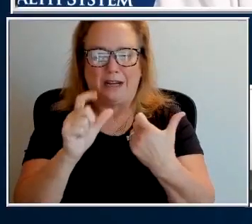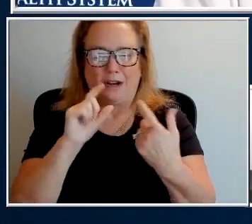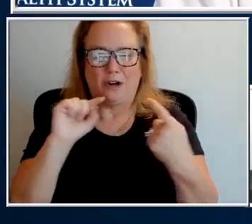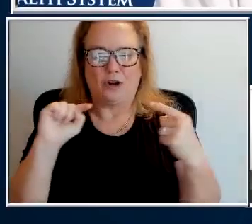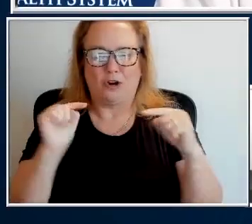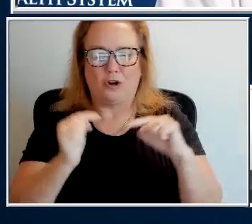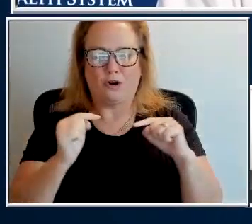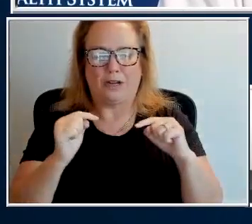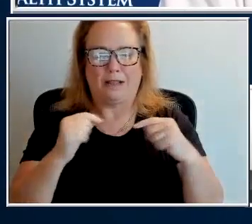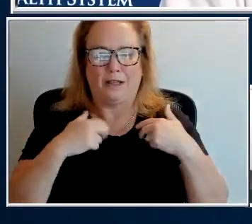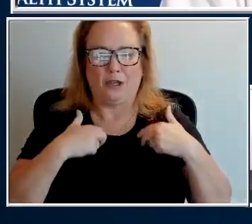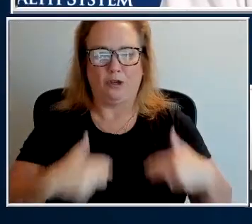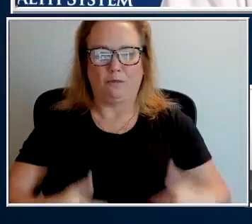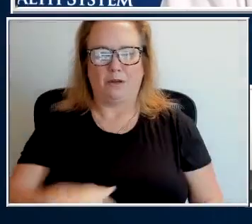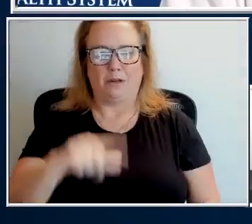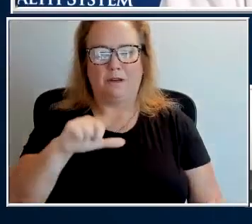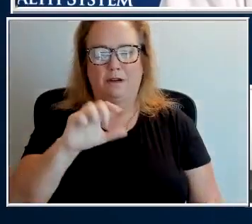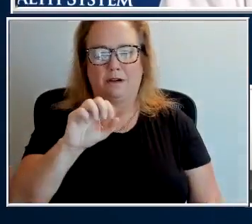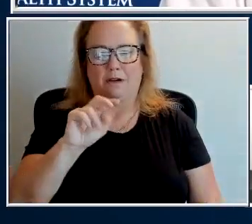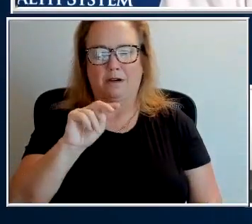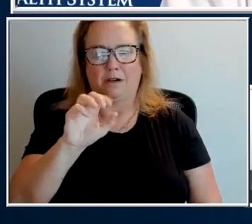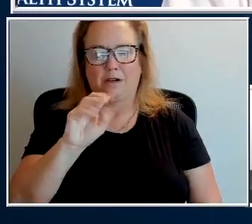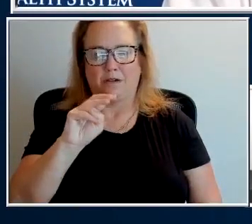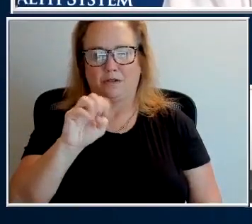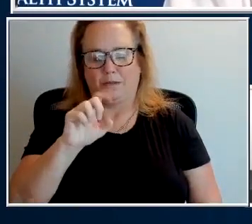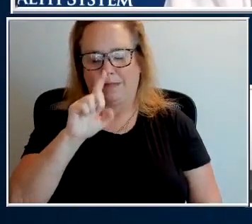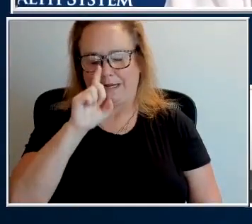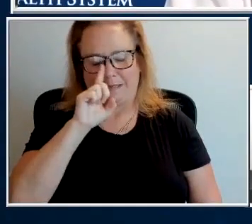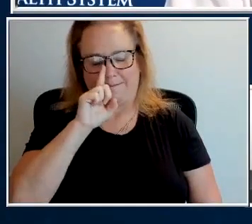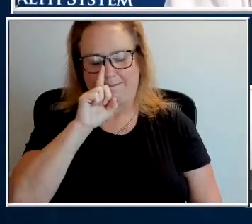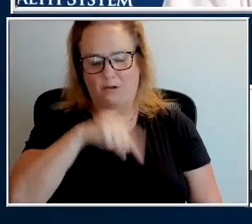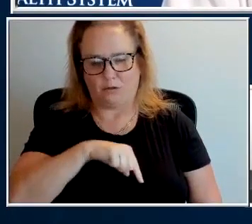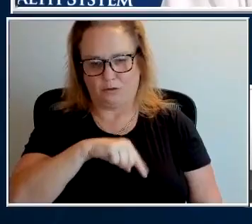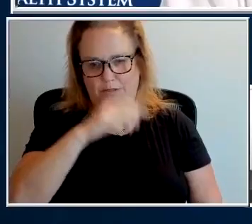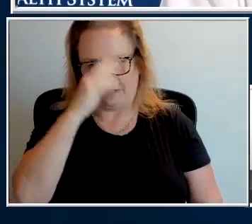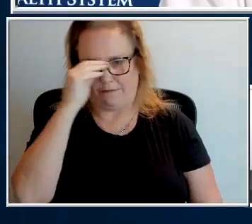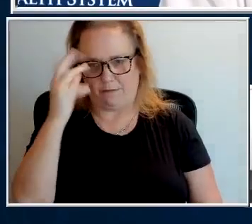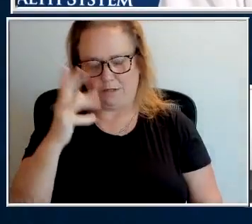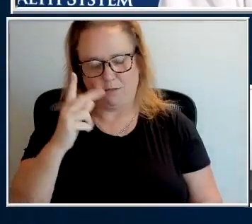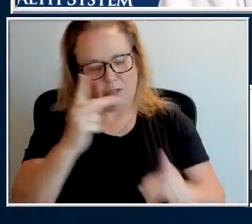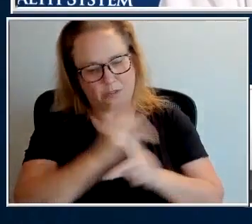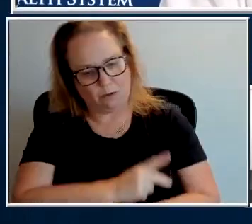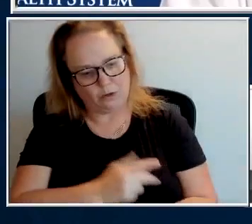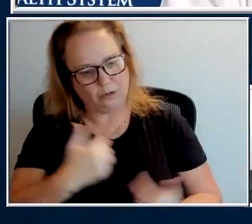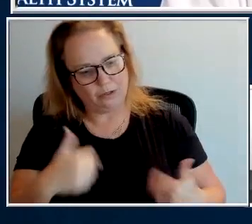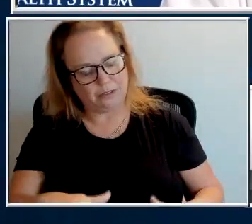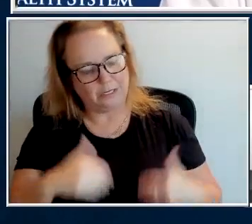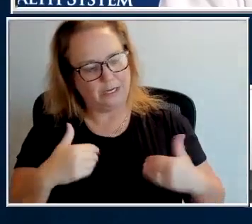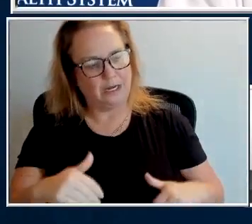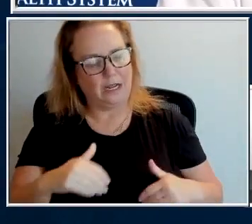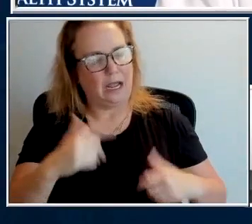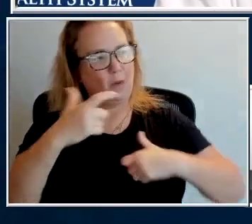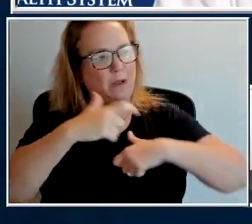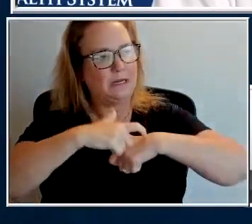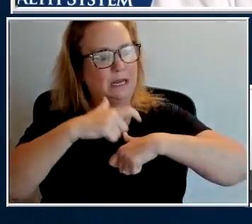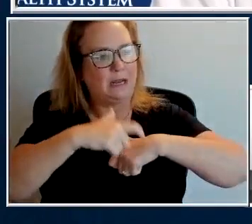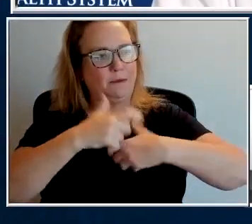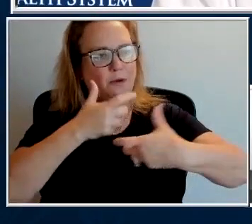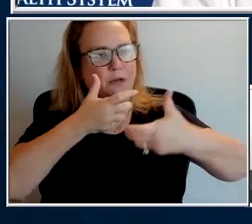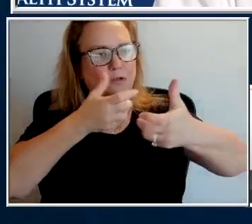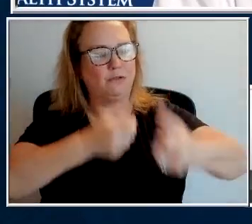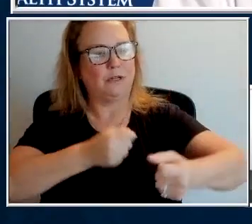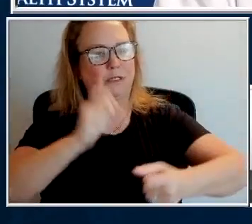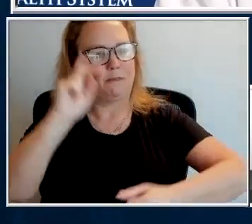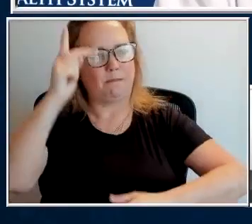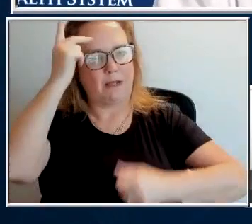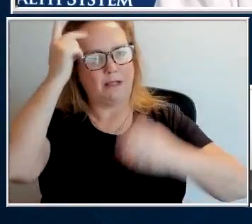genome. That is simply false. What's worse is at one point in time, you could trust that politicians